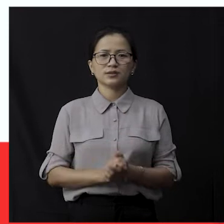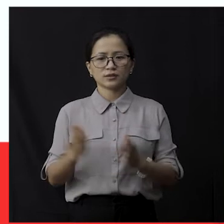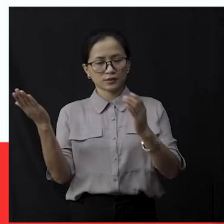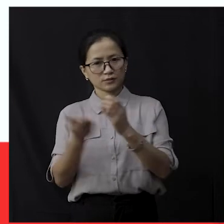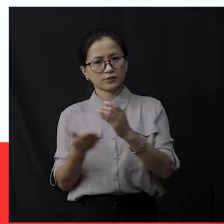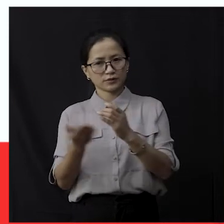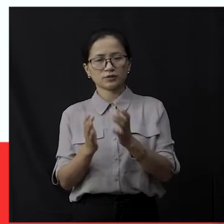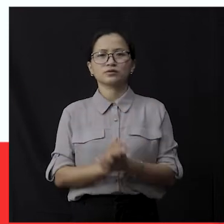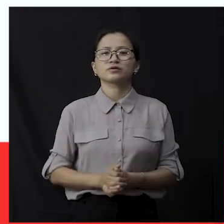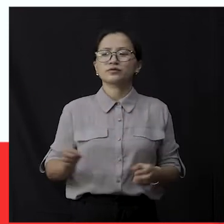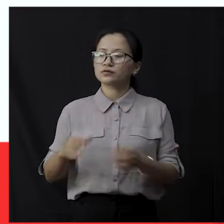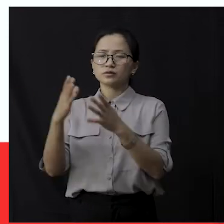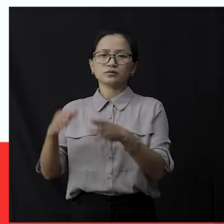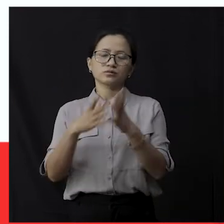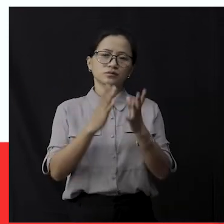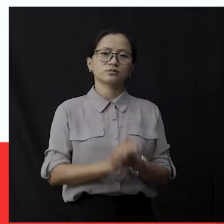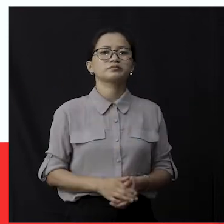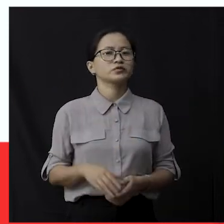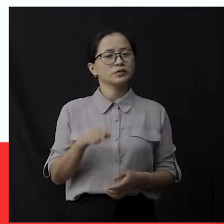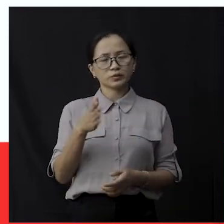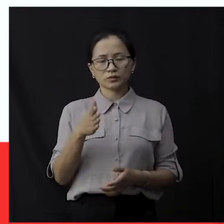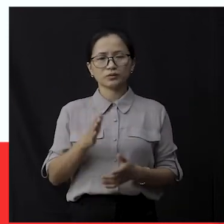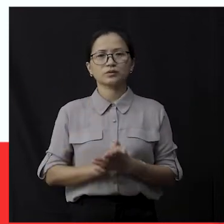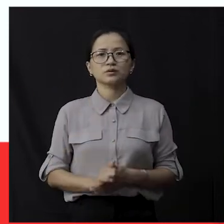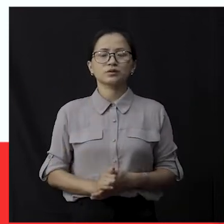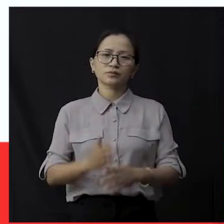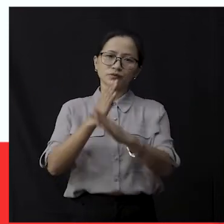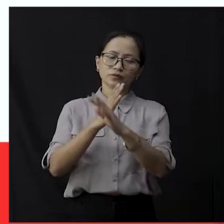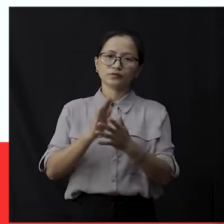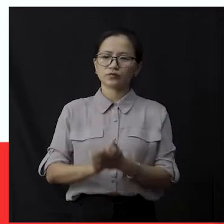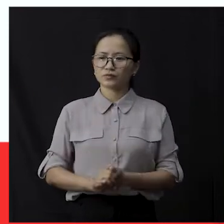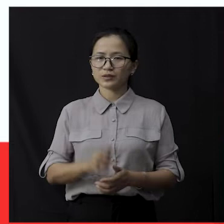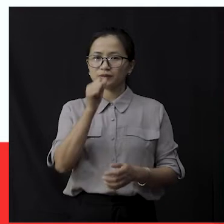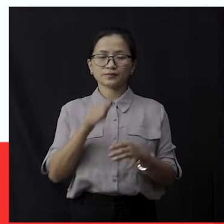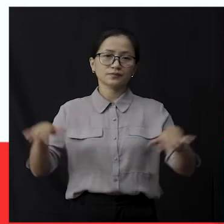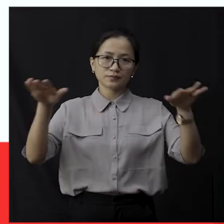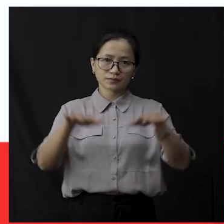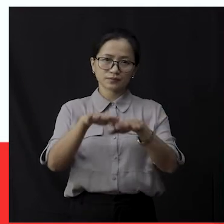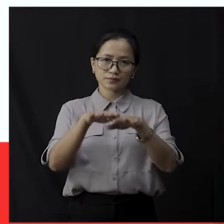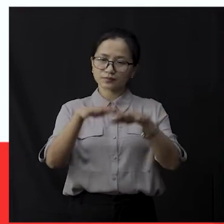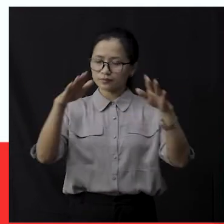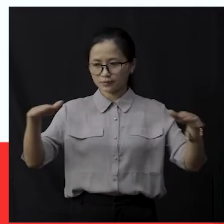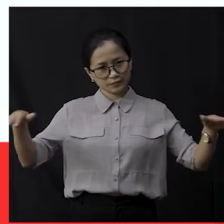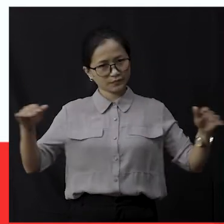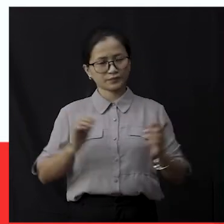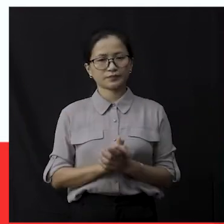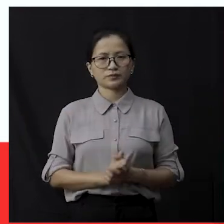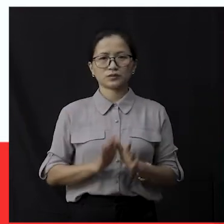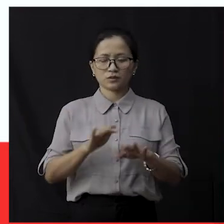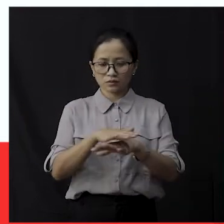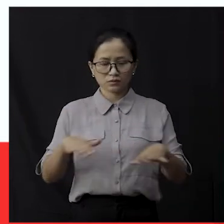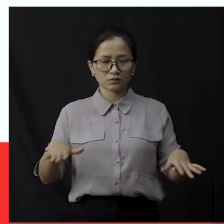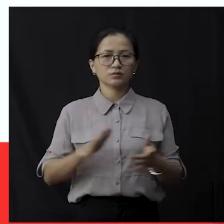trees, because trees prevent us from floods. And students,